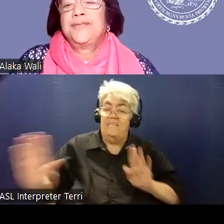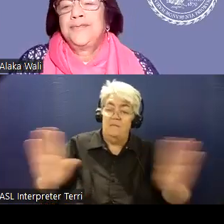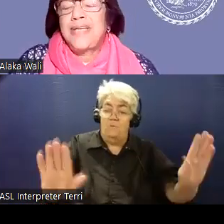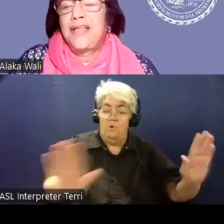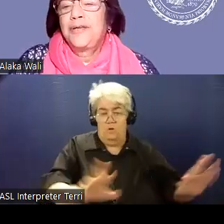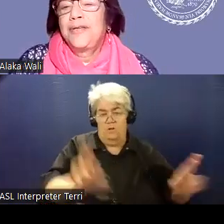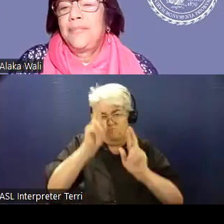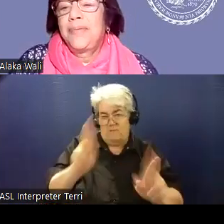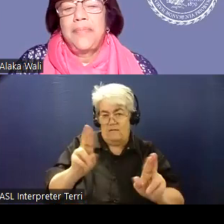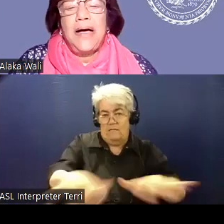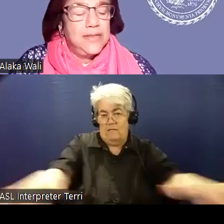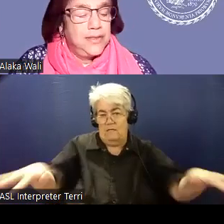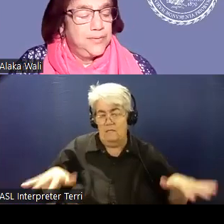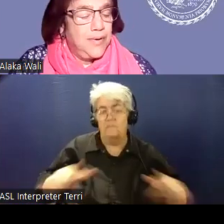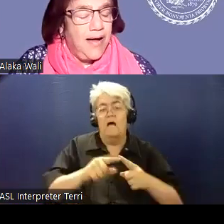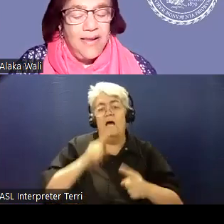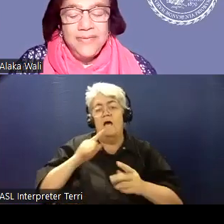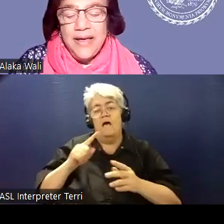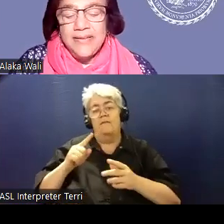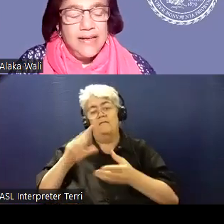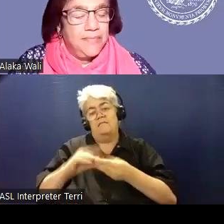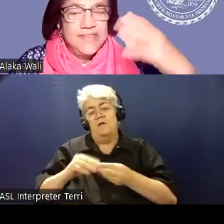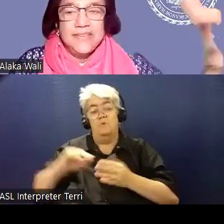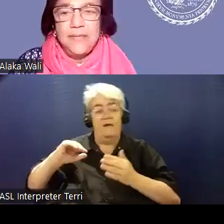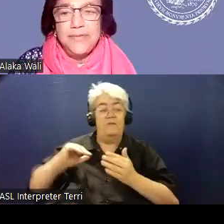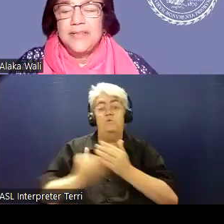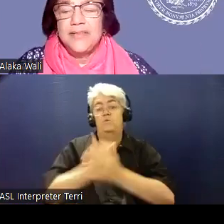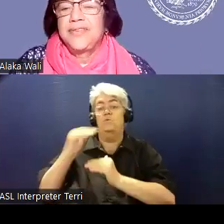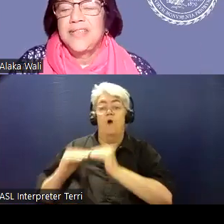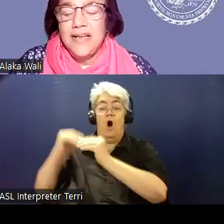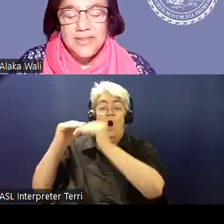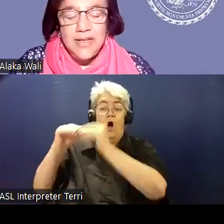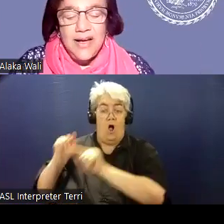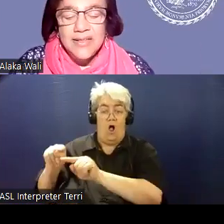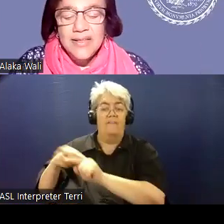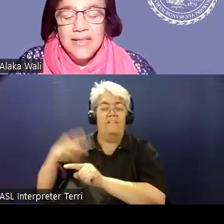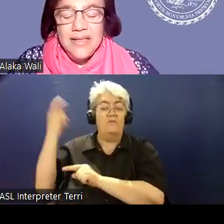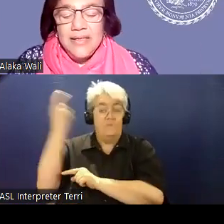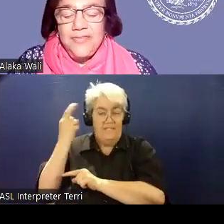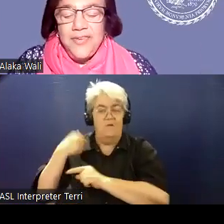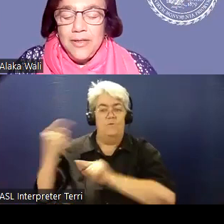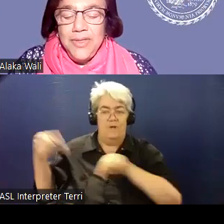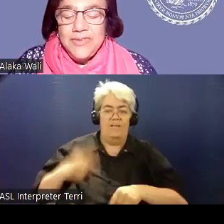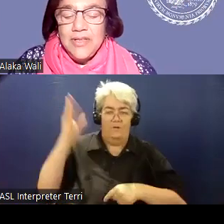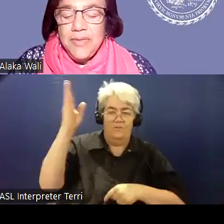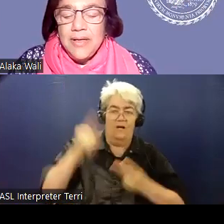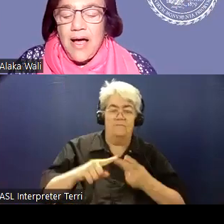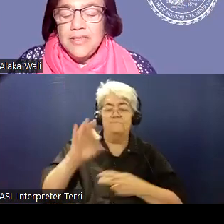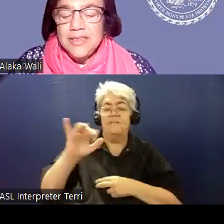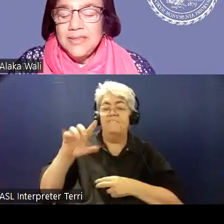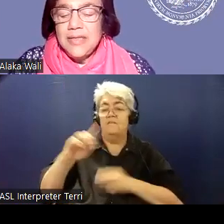on to telling you a little bit about the new hall that is the subject of tonight's talk. The Field